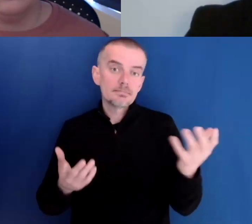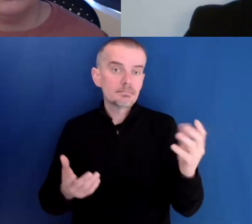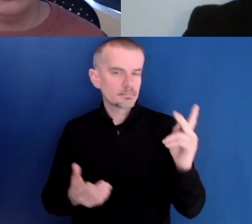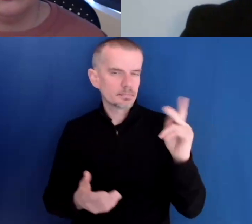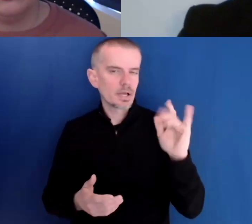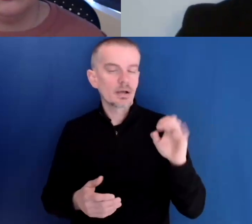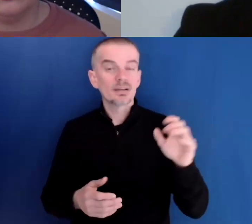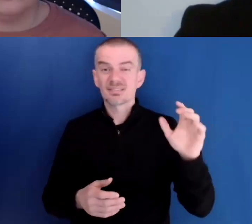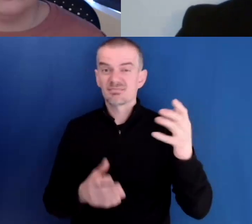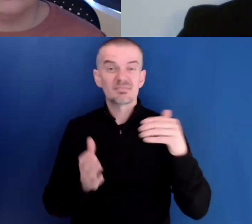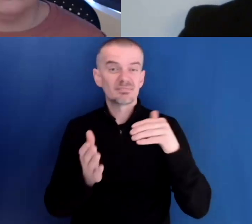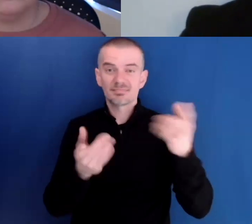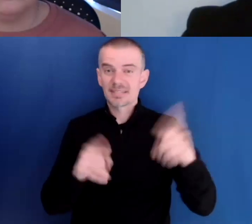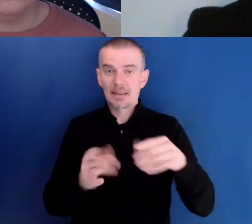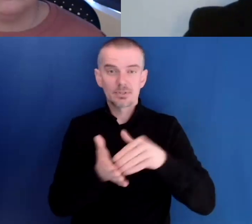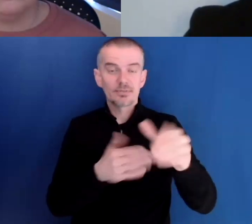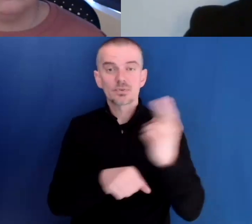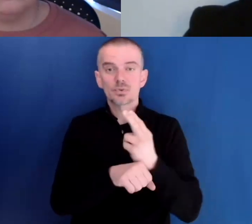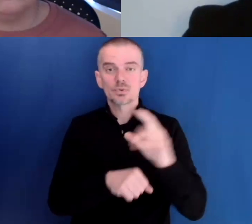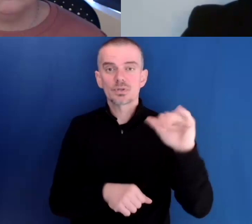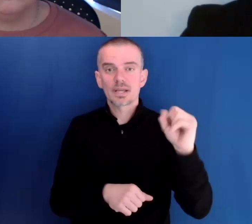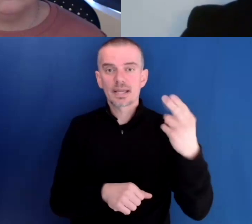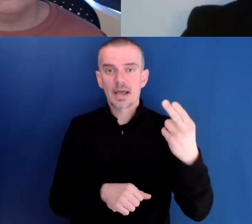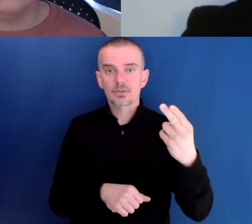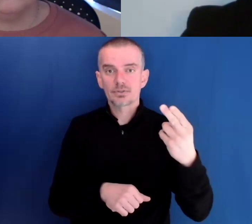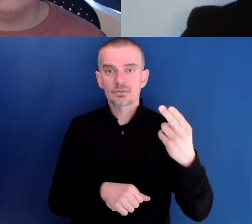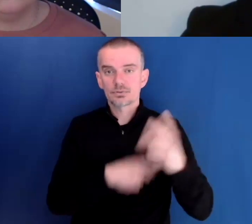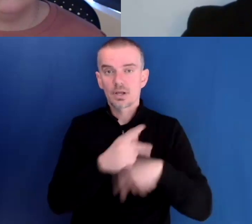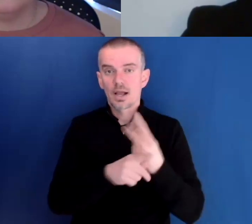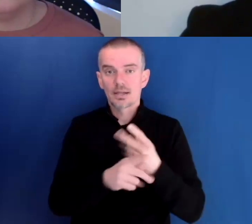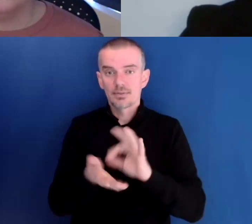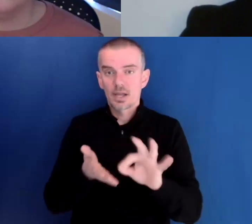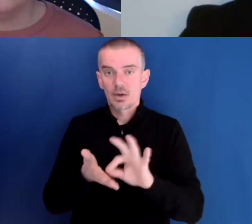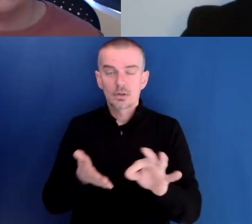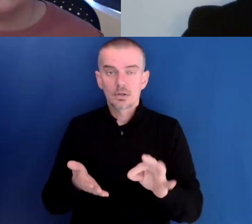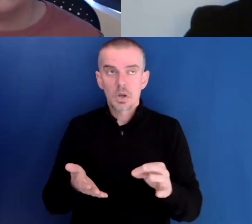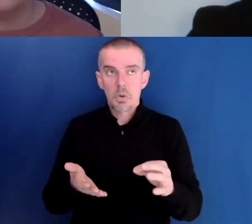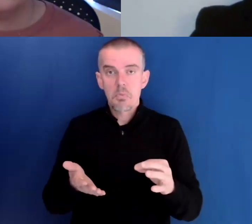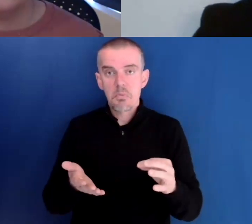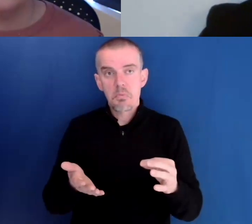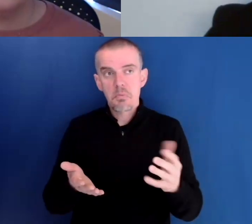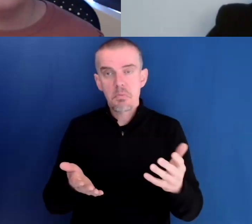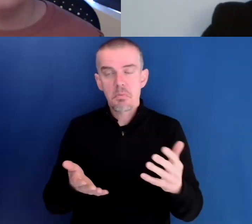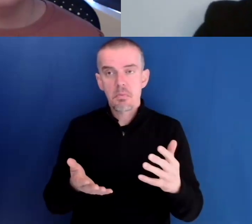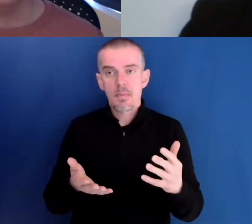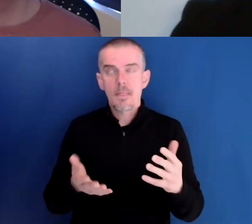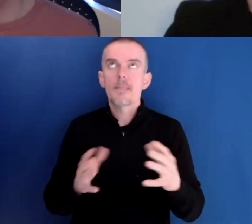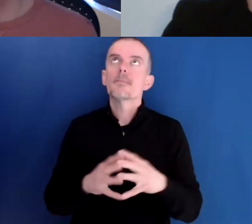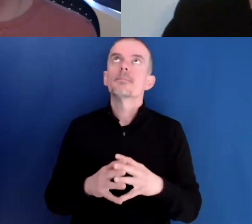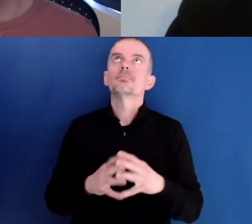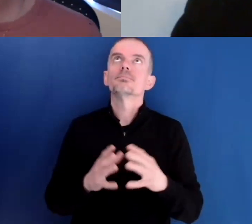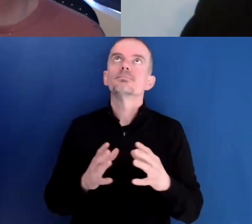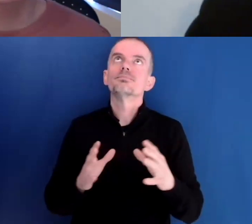your organization is using the cash basis of accounting, um, I- in so in general, I